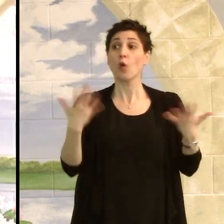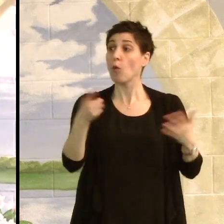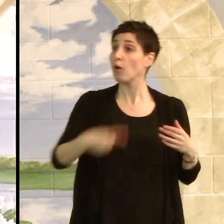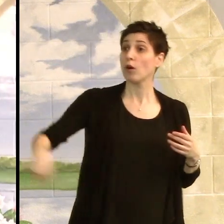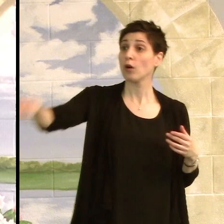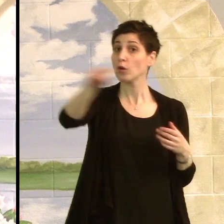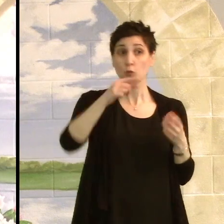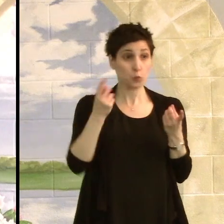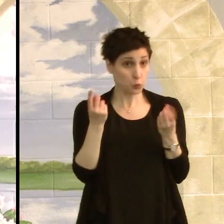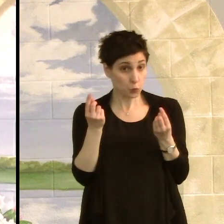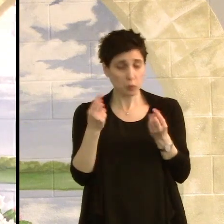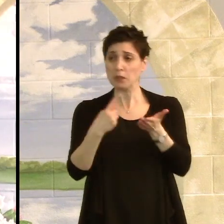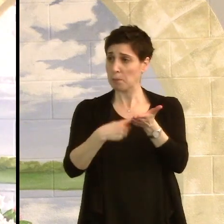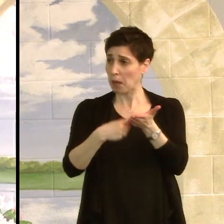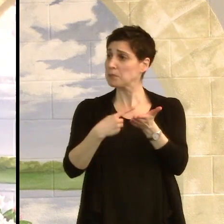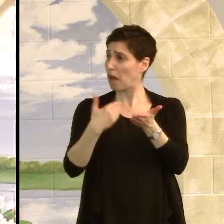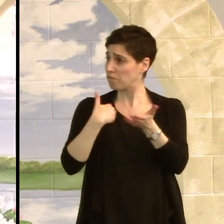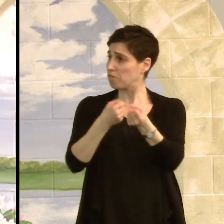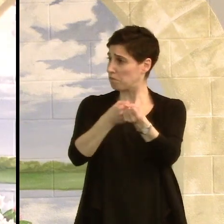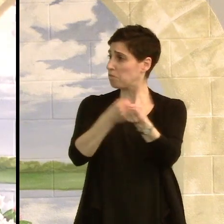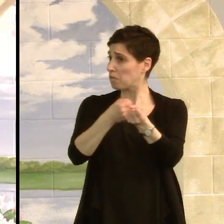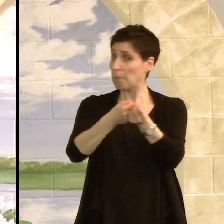Sometimes medication can help.